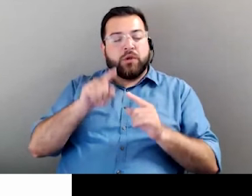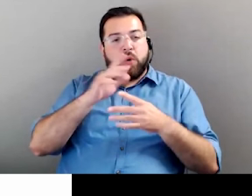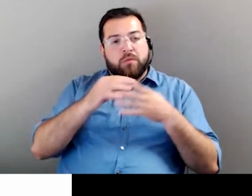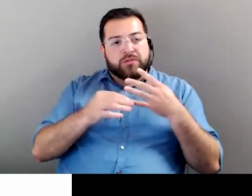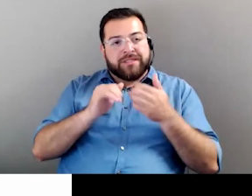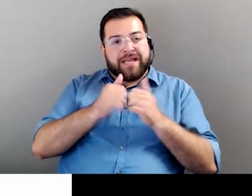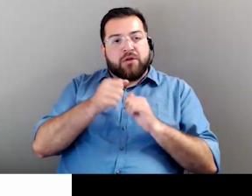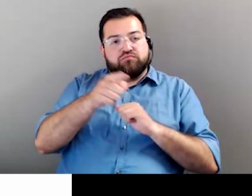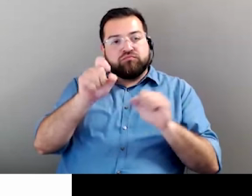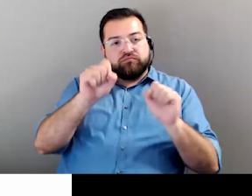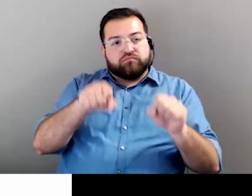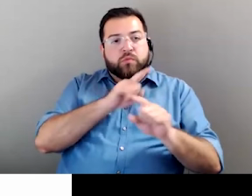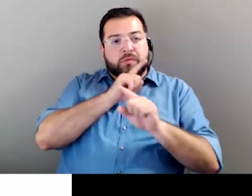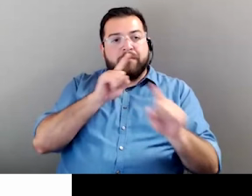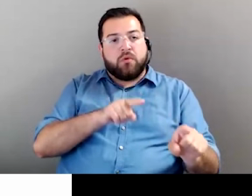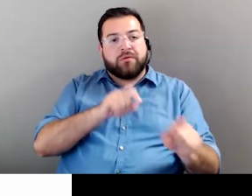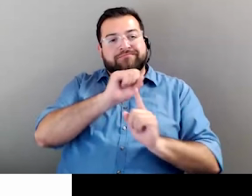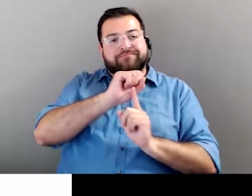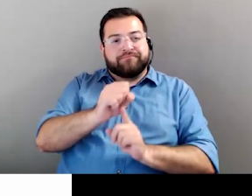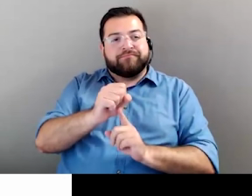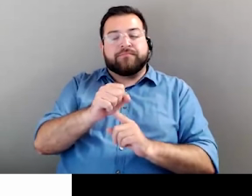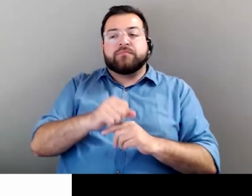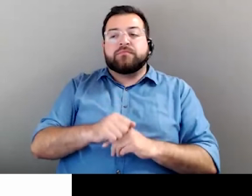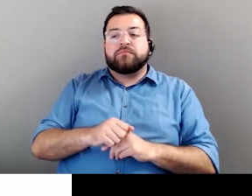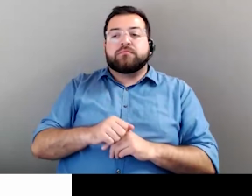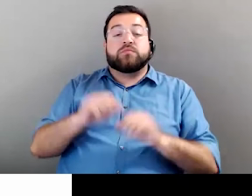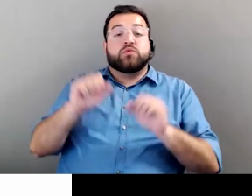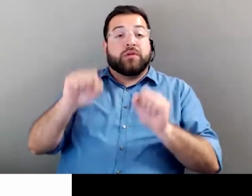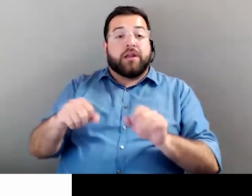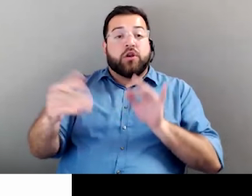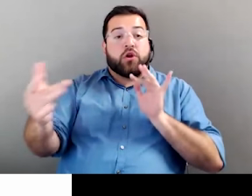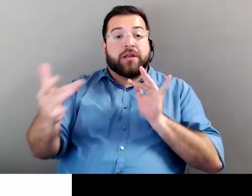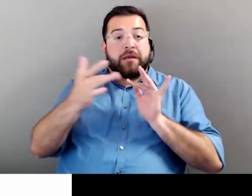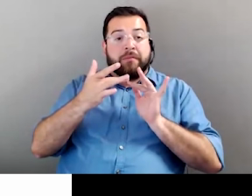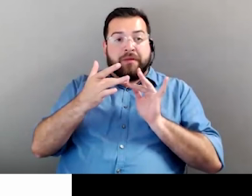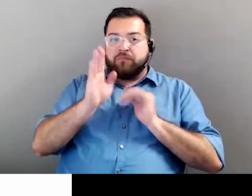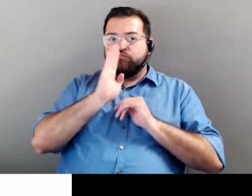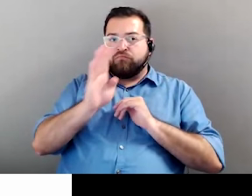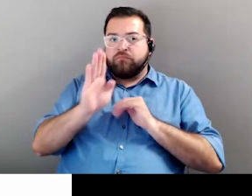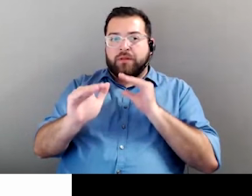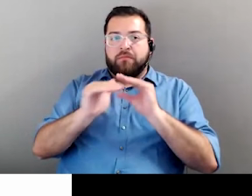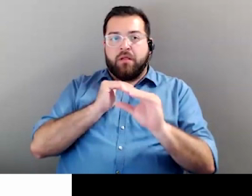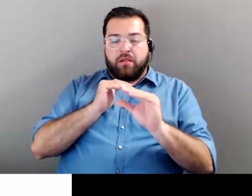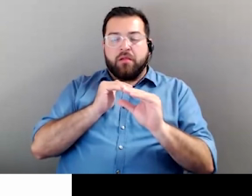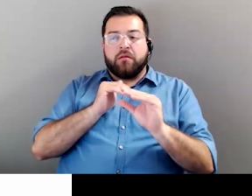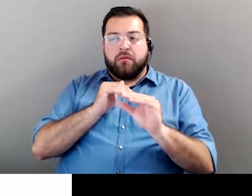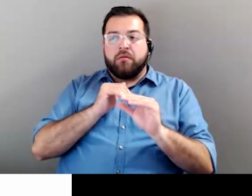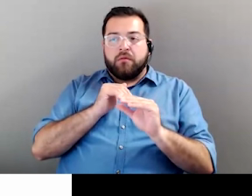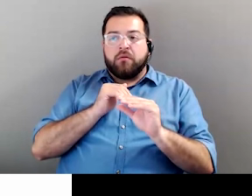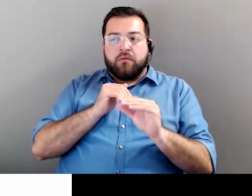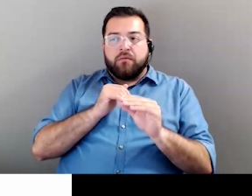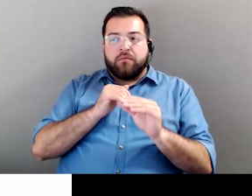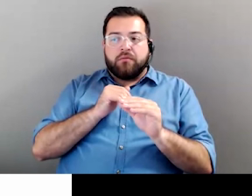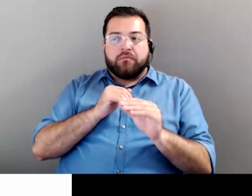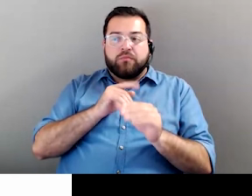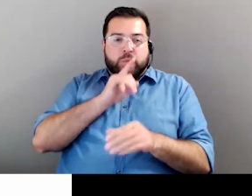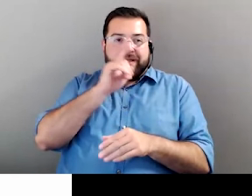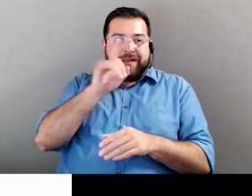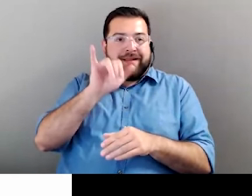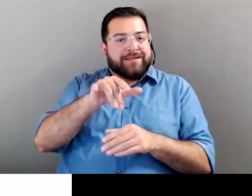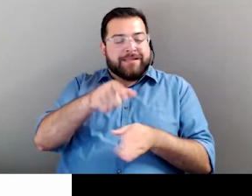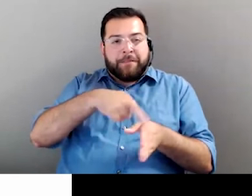incident. So you can contact me directly through email. That's pretty much the main